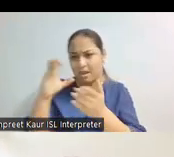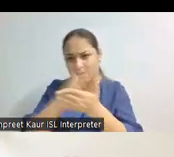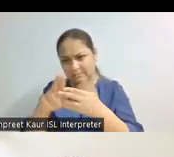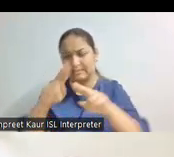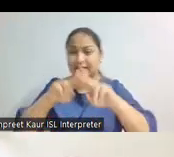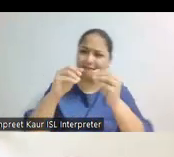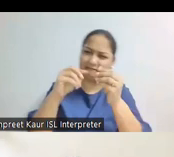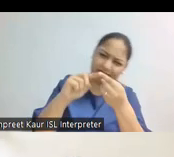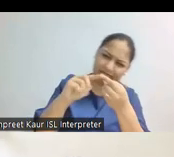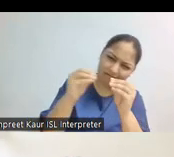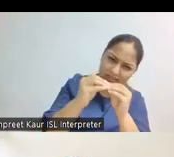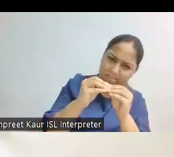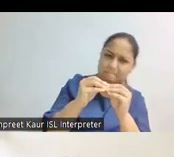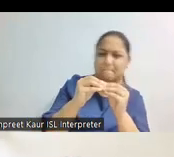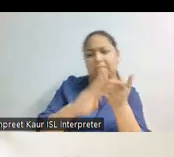March,